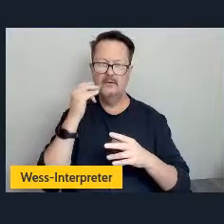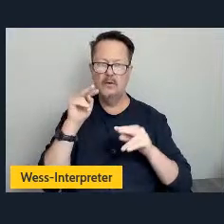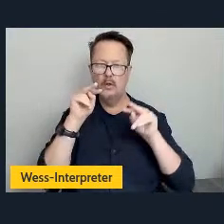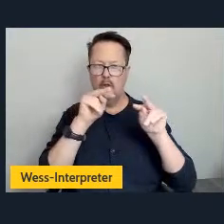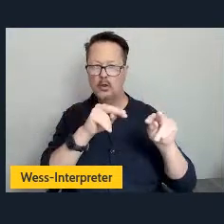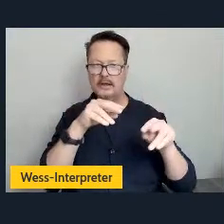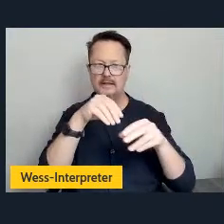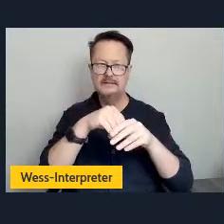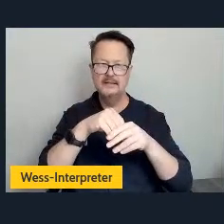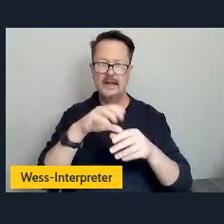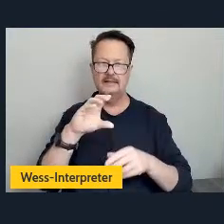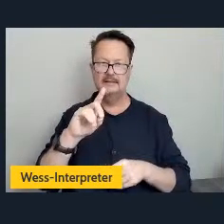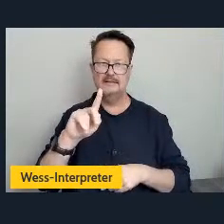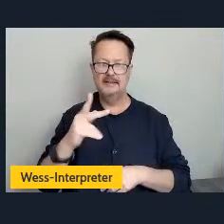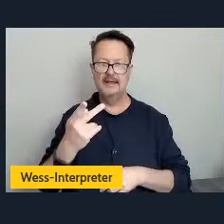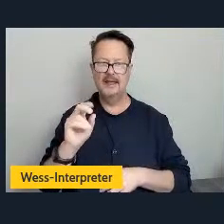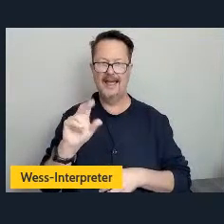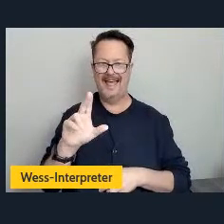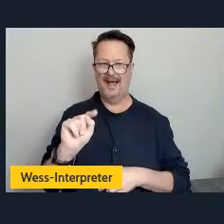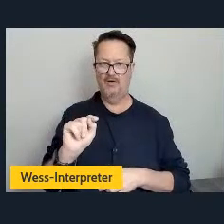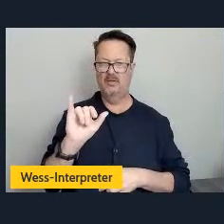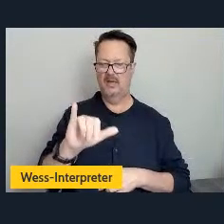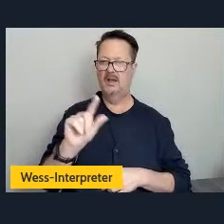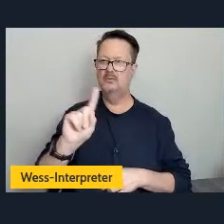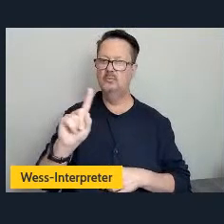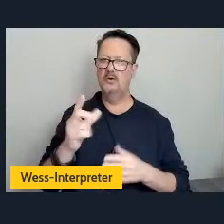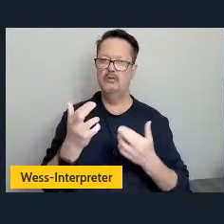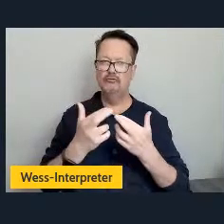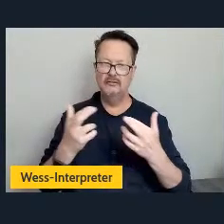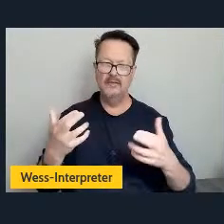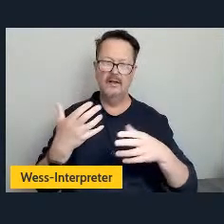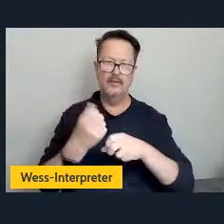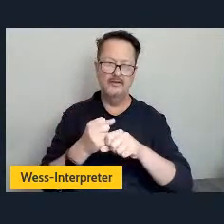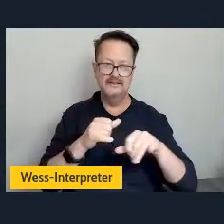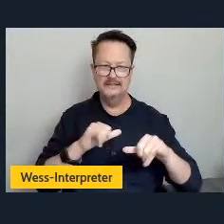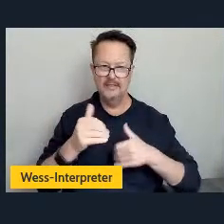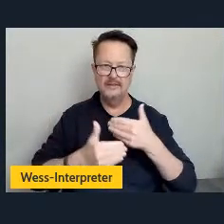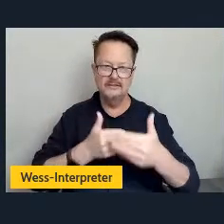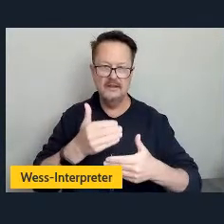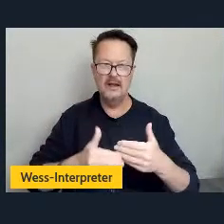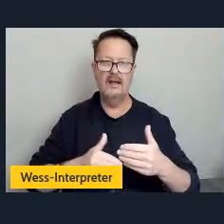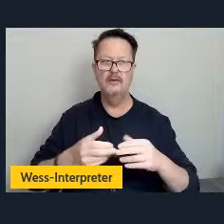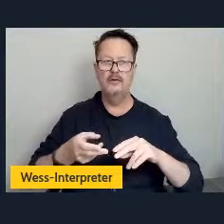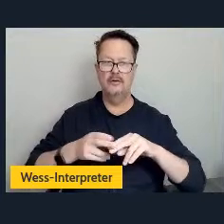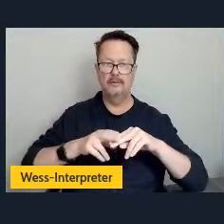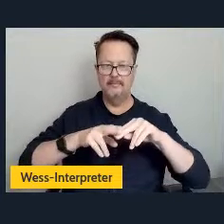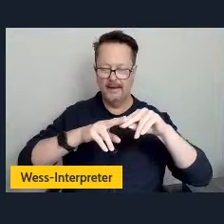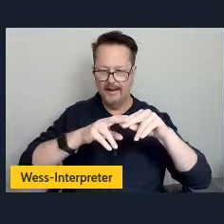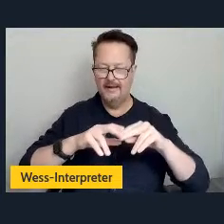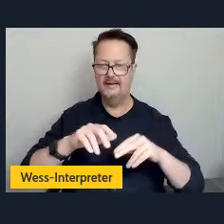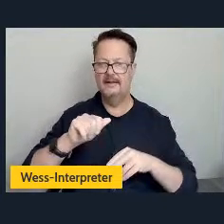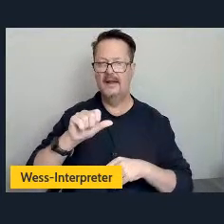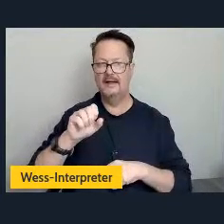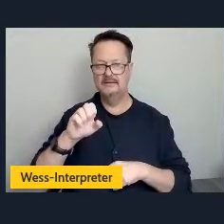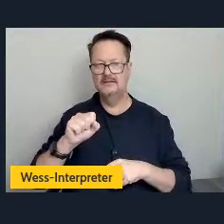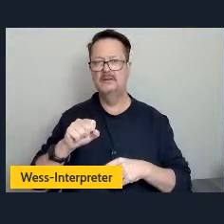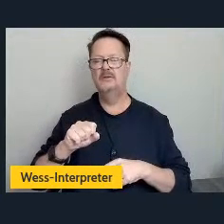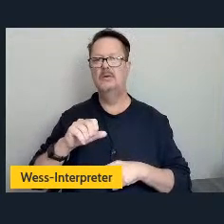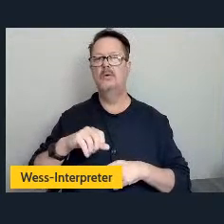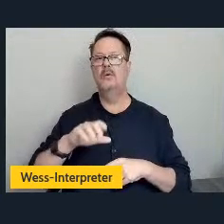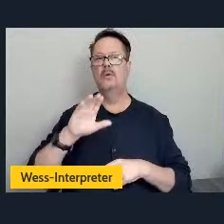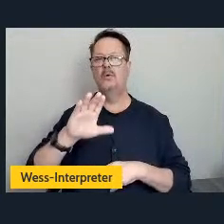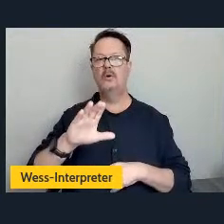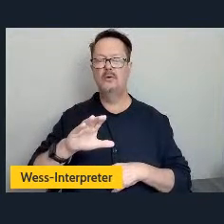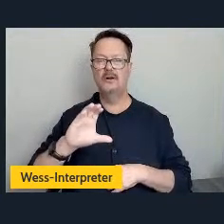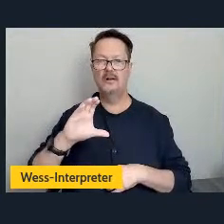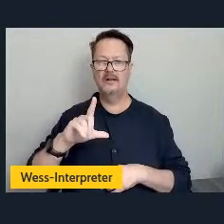CDK out, which is where your resource, your synthesized asset, your compiled assets, or your synthesized CloudFormation templates are, you'll